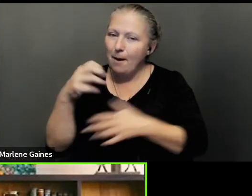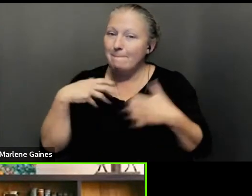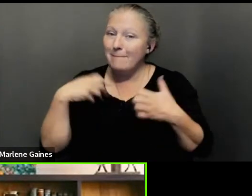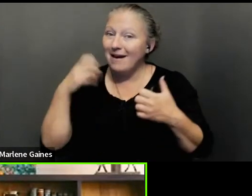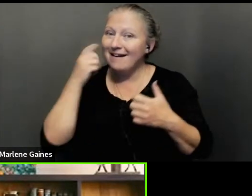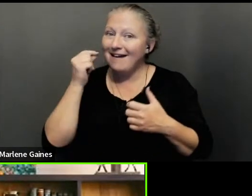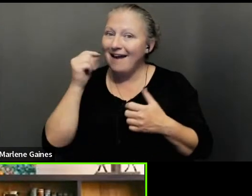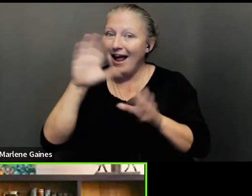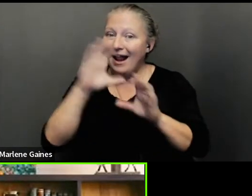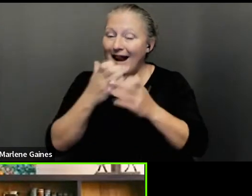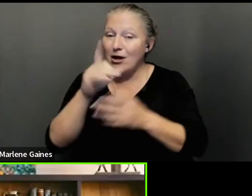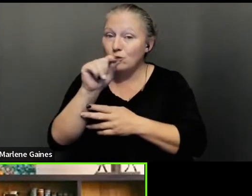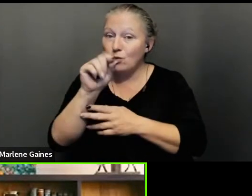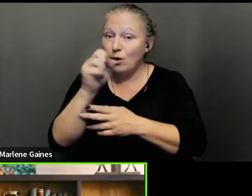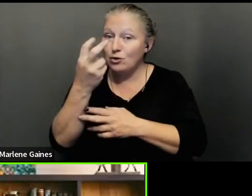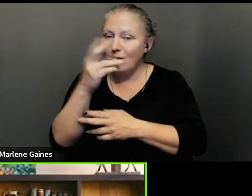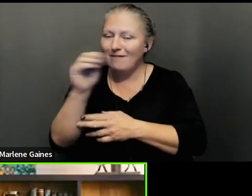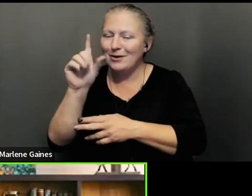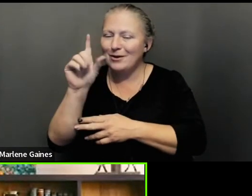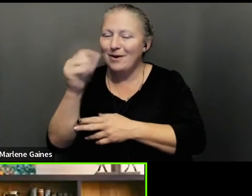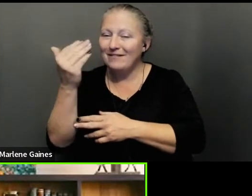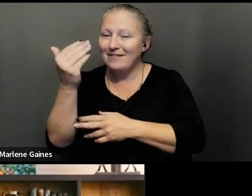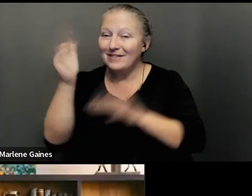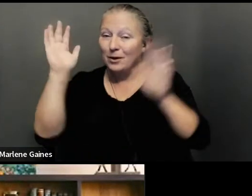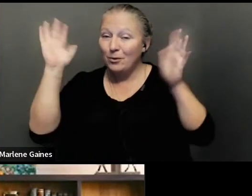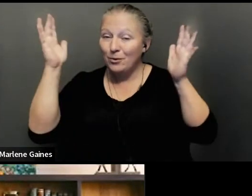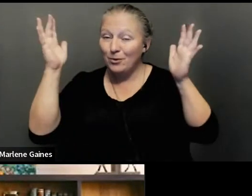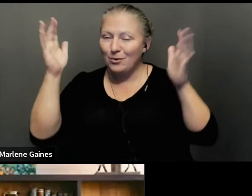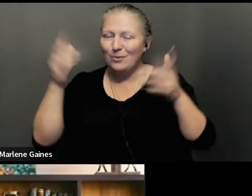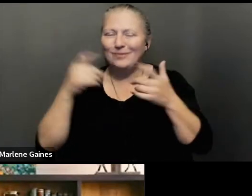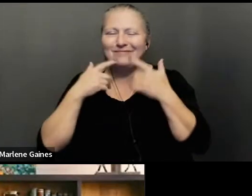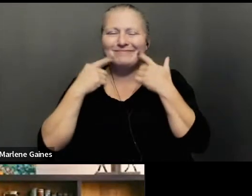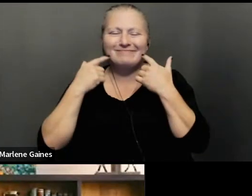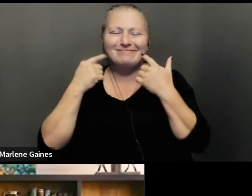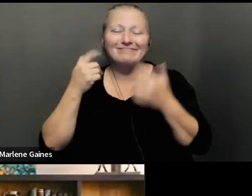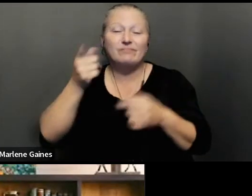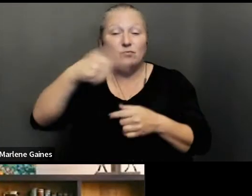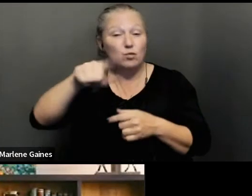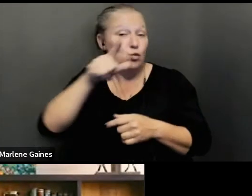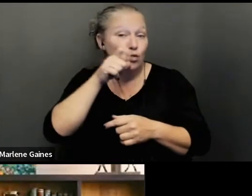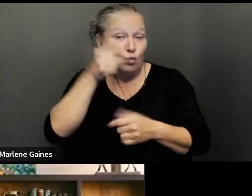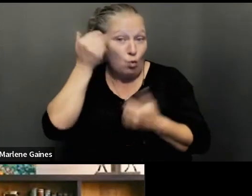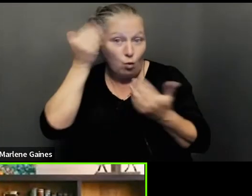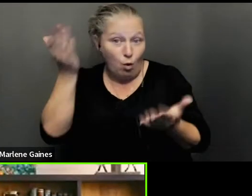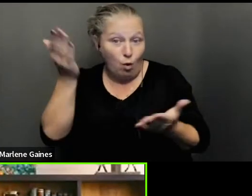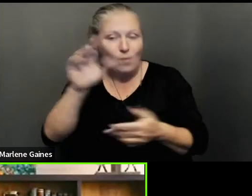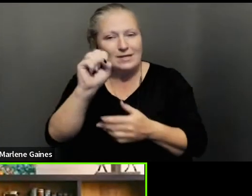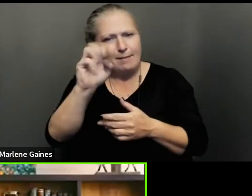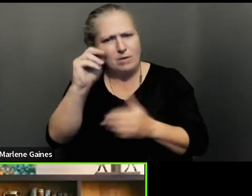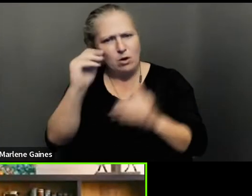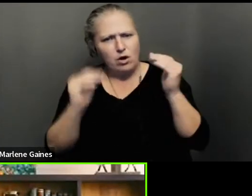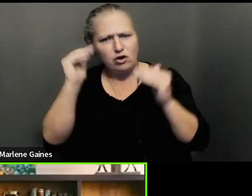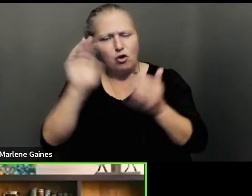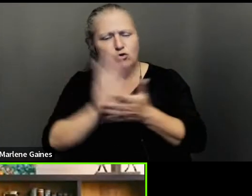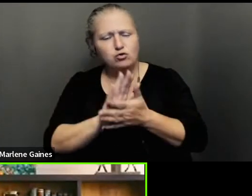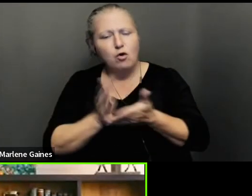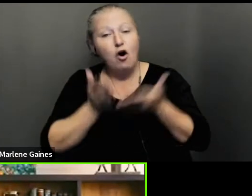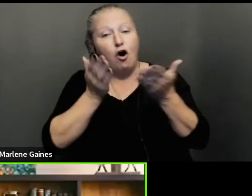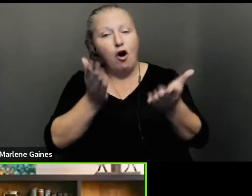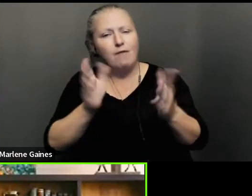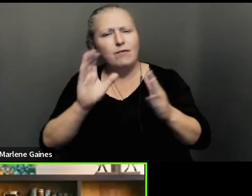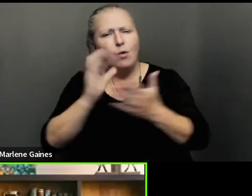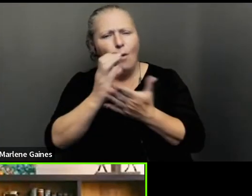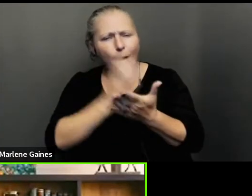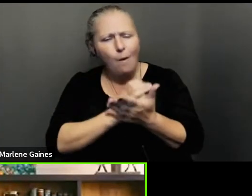of 2012 and 2015. Woohoo! For those of you who don't know, San Mateo Adult School offers courses